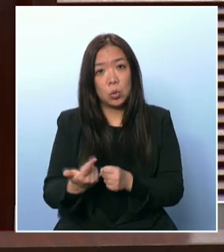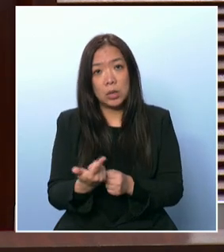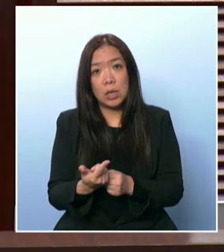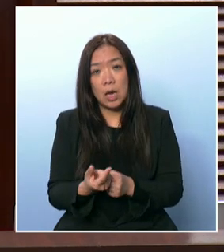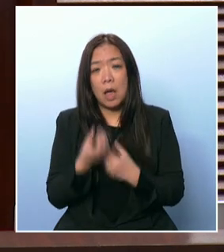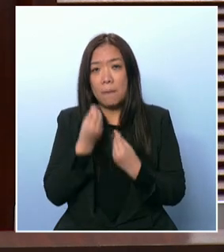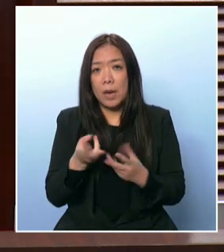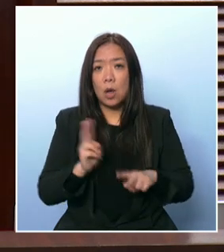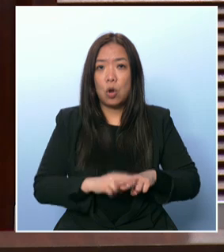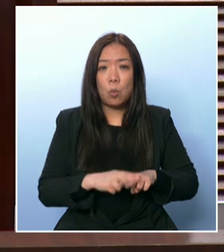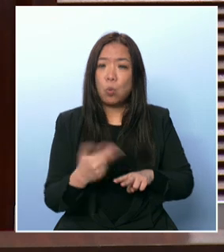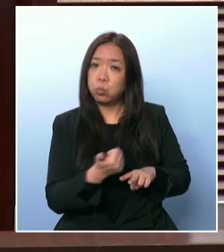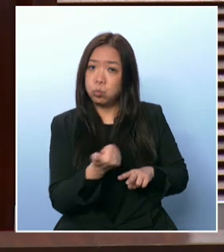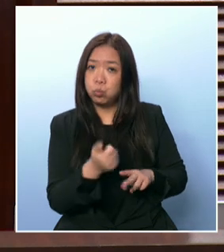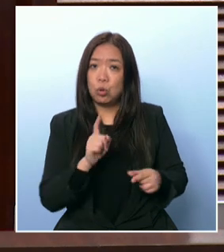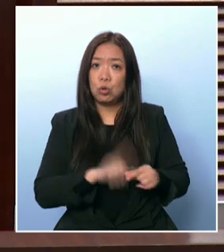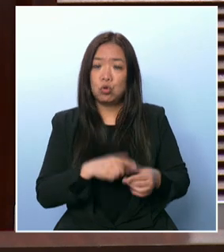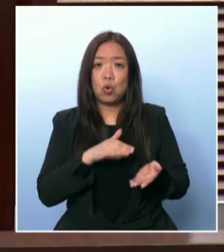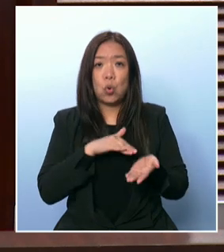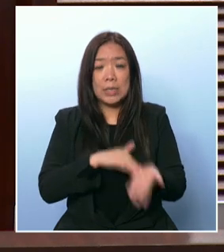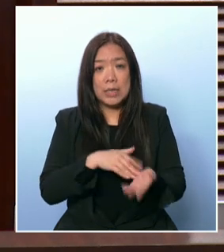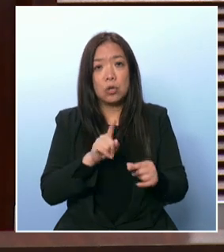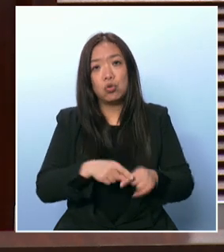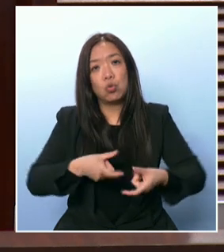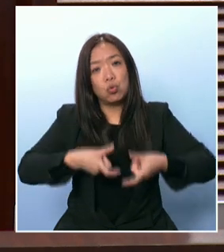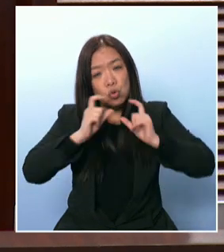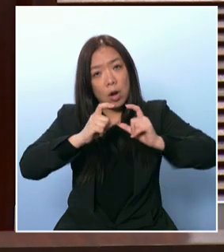training to our practitioners.